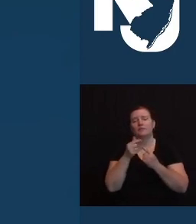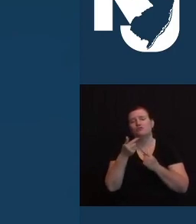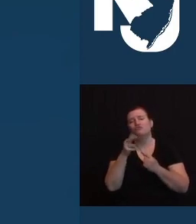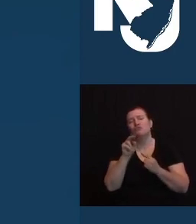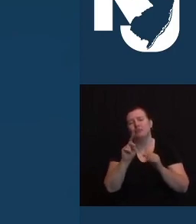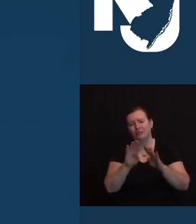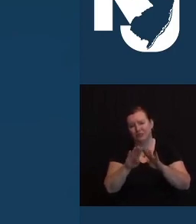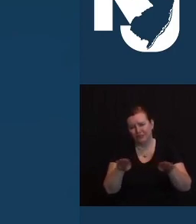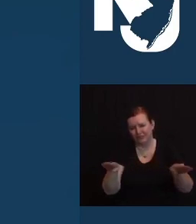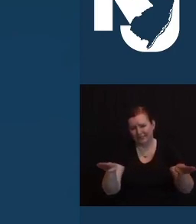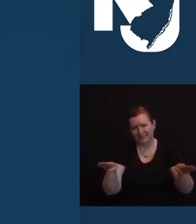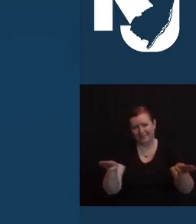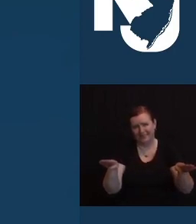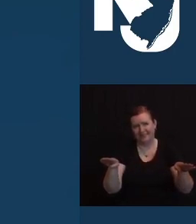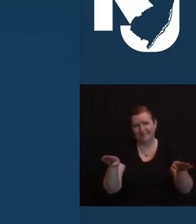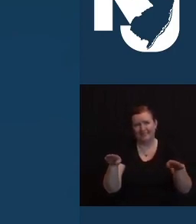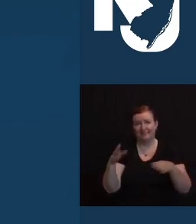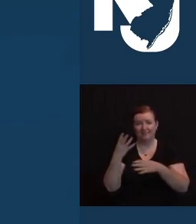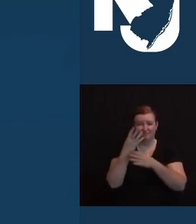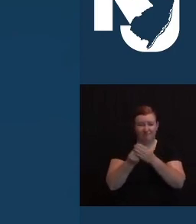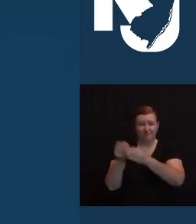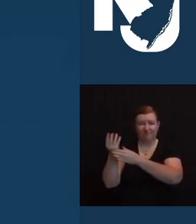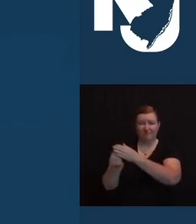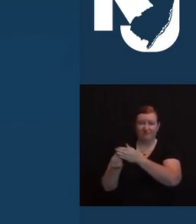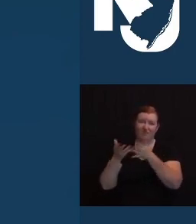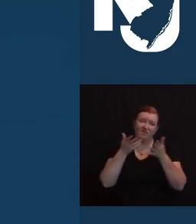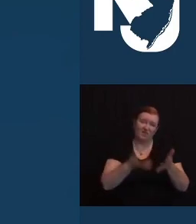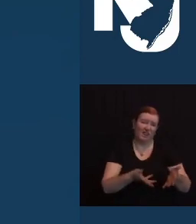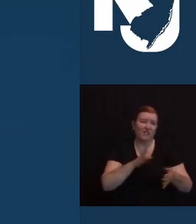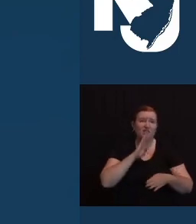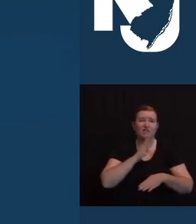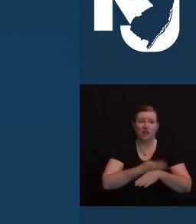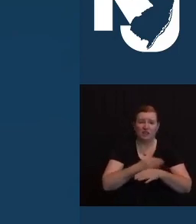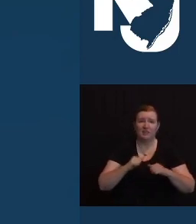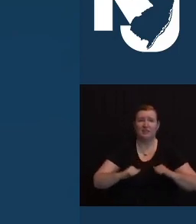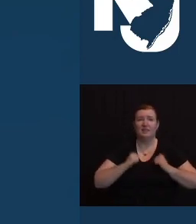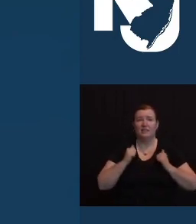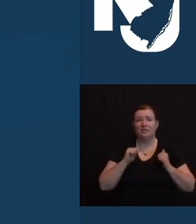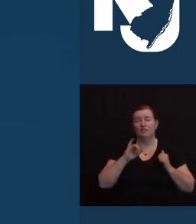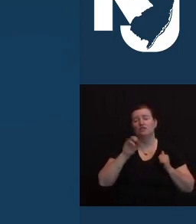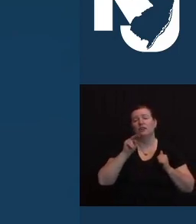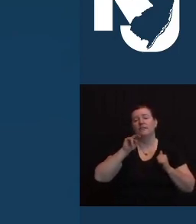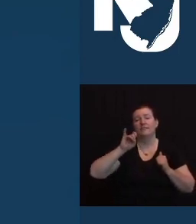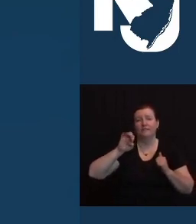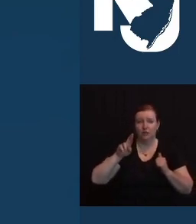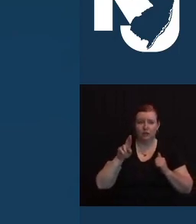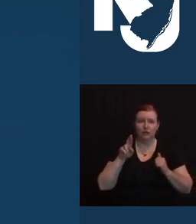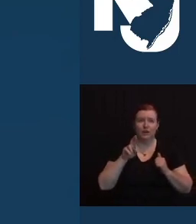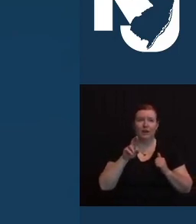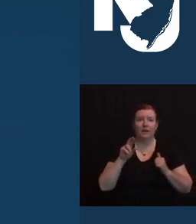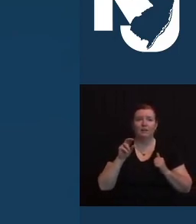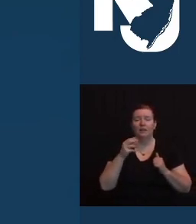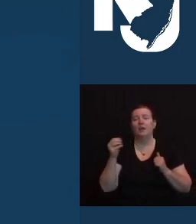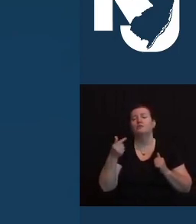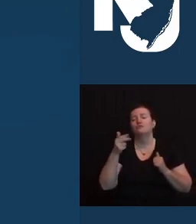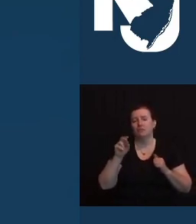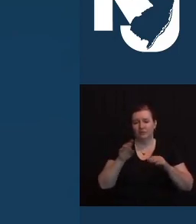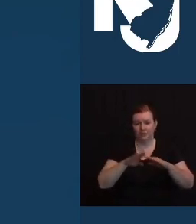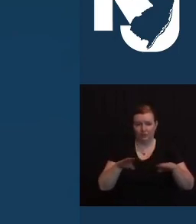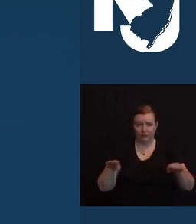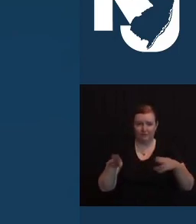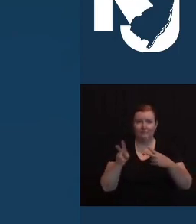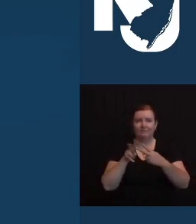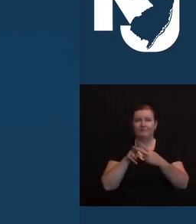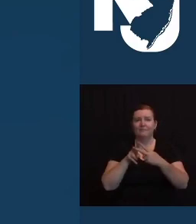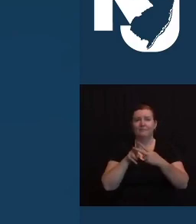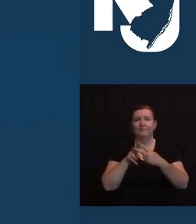and Maureen leave behind their daughter Jennifer, with whom I had the great honor of speaking the other day, and their beloved grandchildren Jackson and Jordan. And if my math